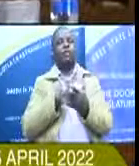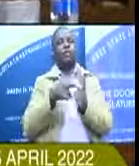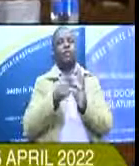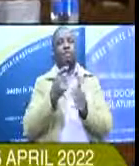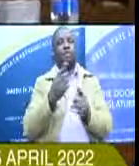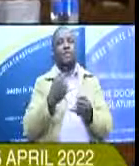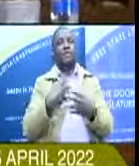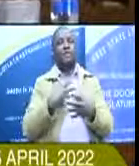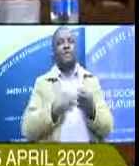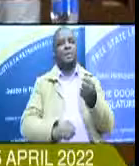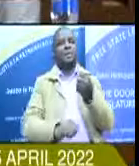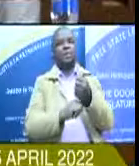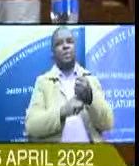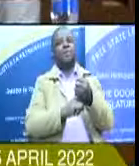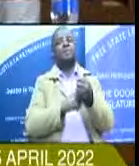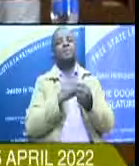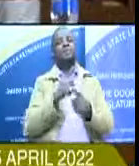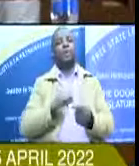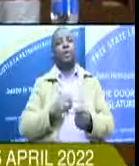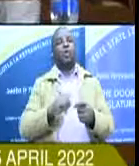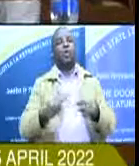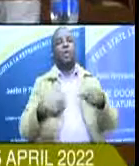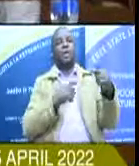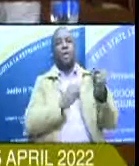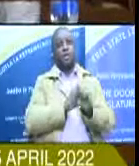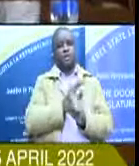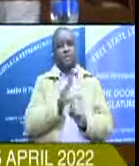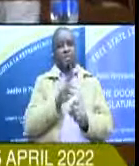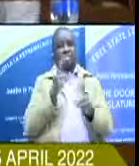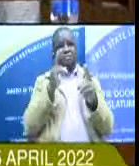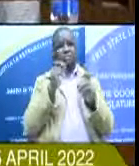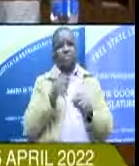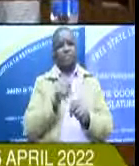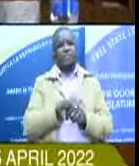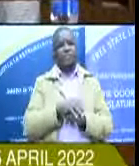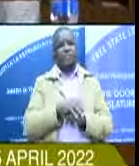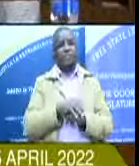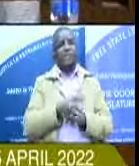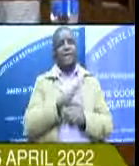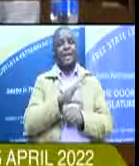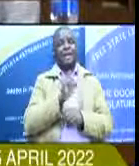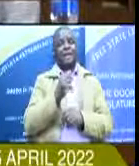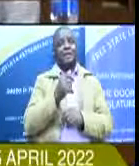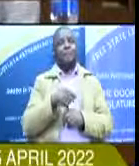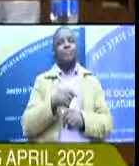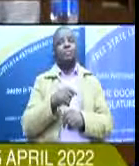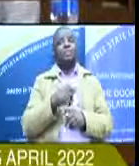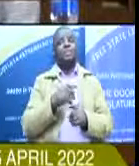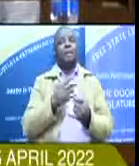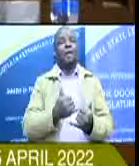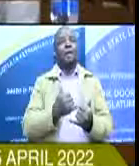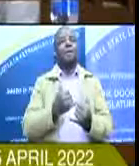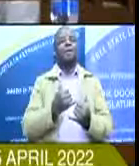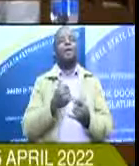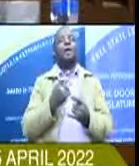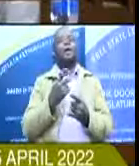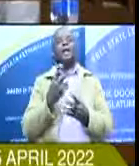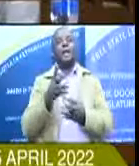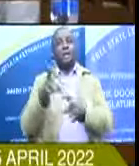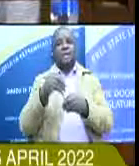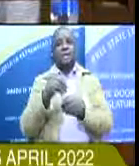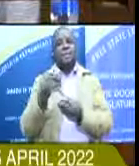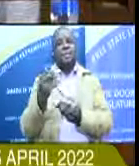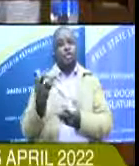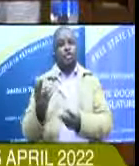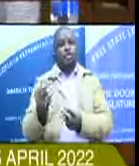material support for our fight against COVID-19. As the country ushers in the district development model,